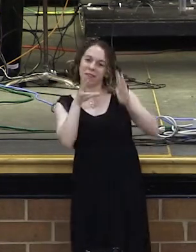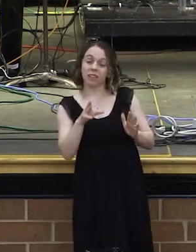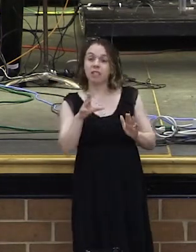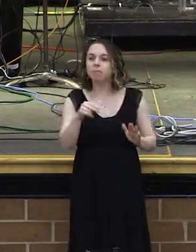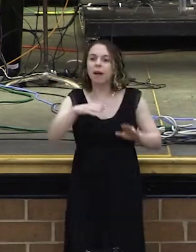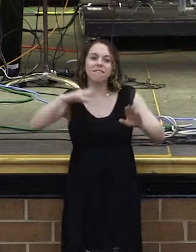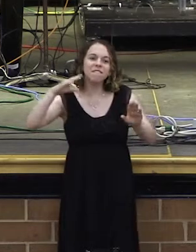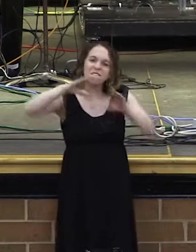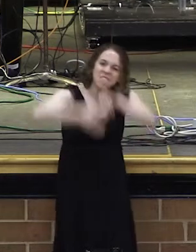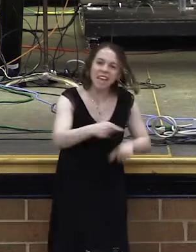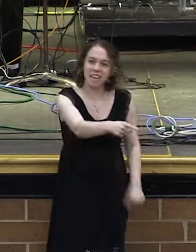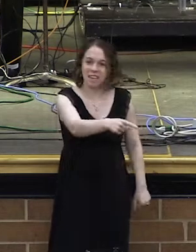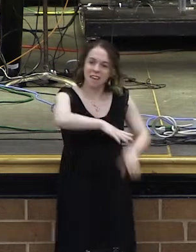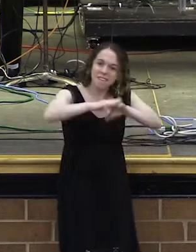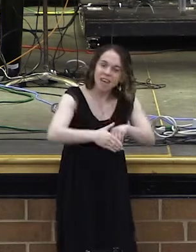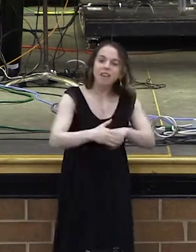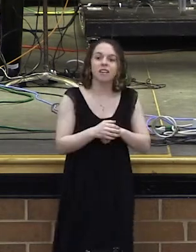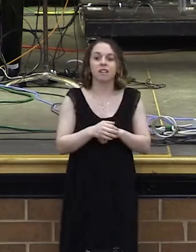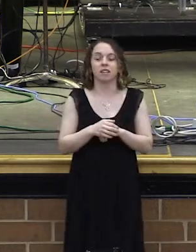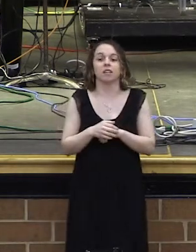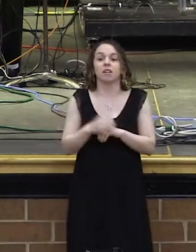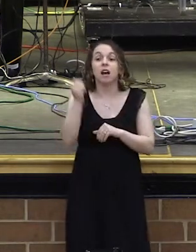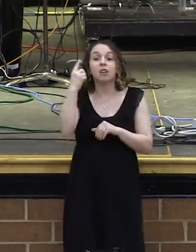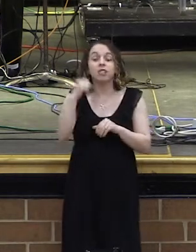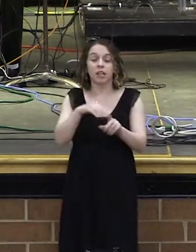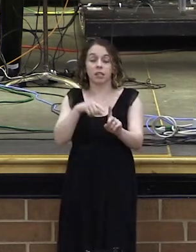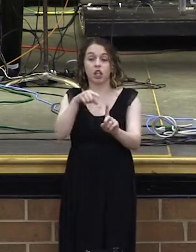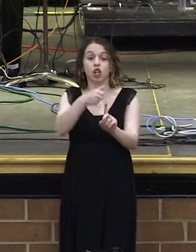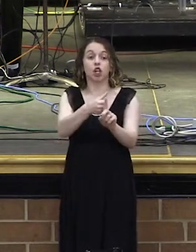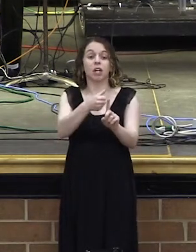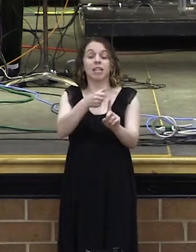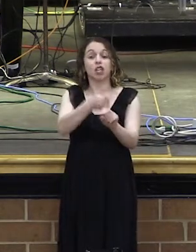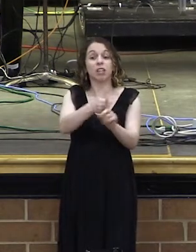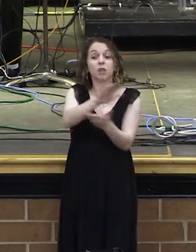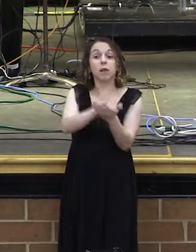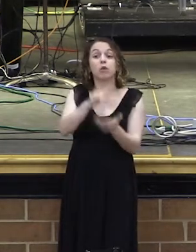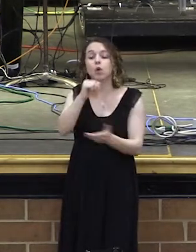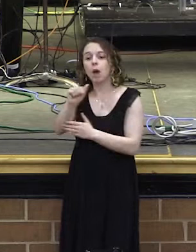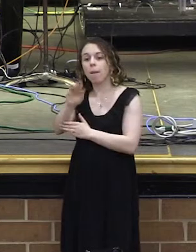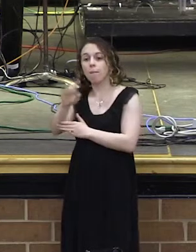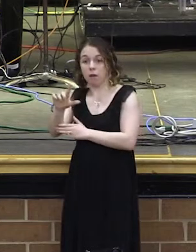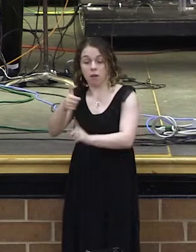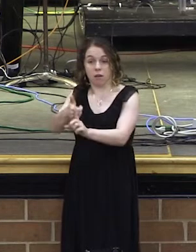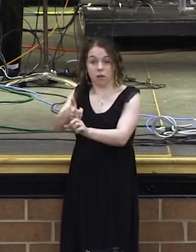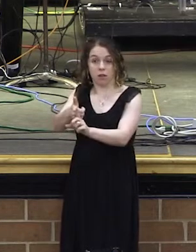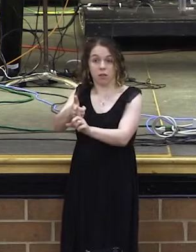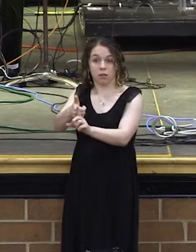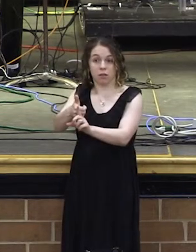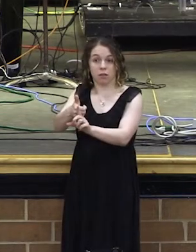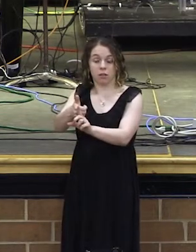was ahab's wife who brought ungodliness into the nation of Israel so you have to understand what's happening